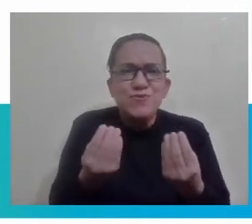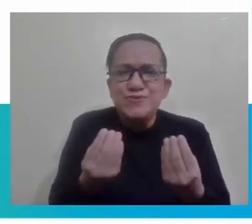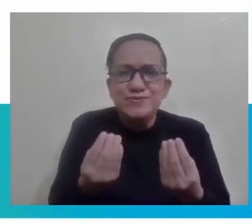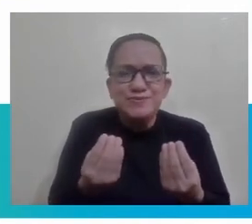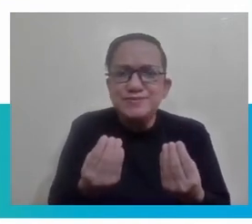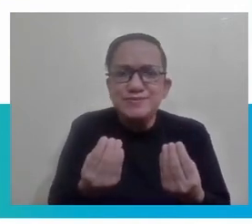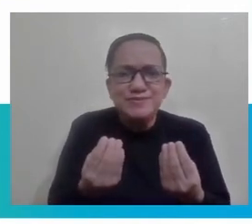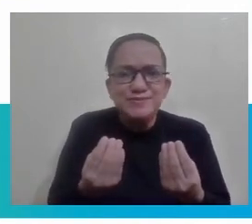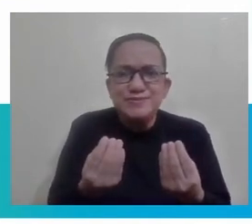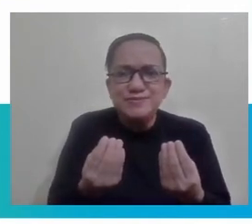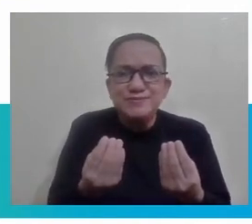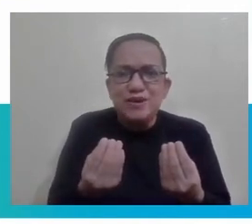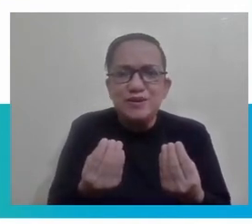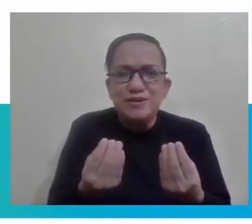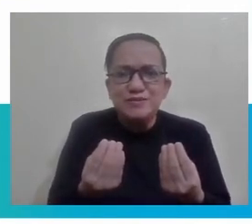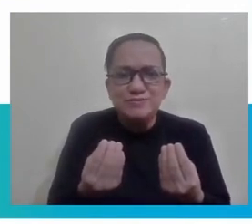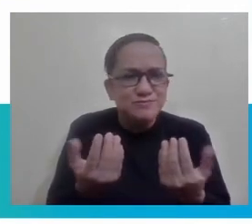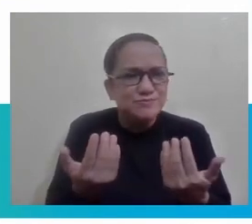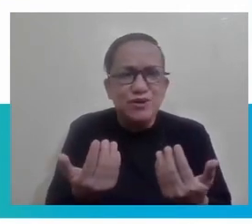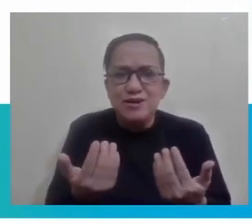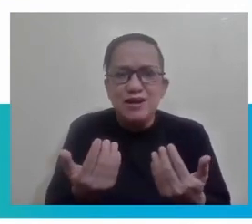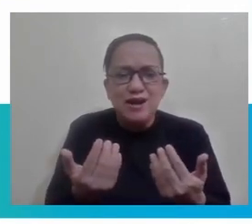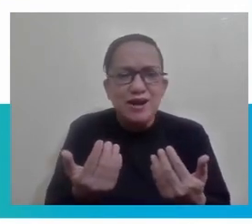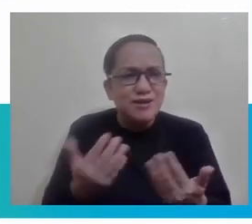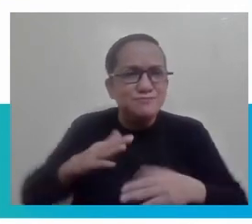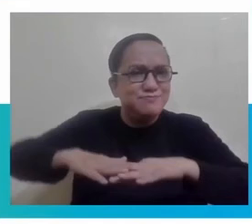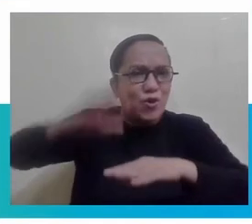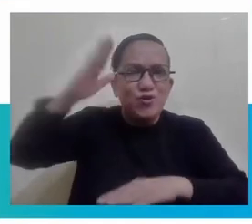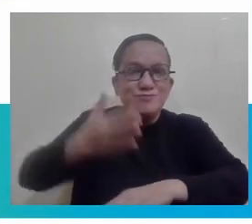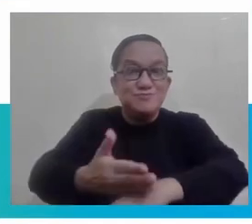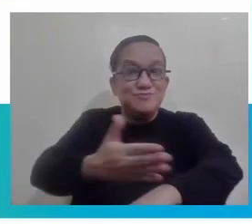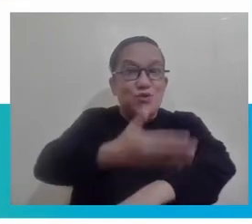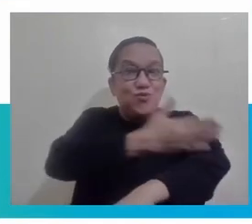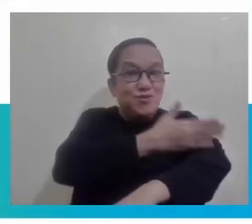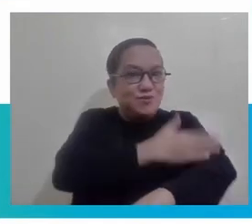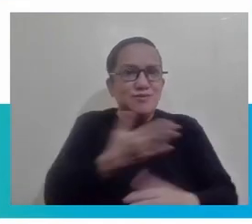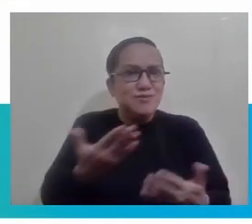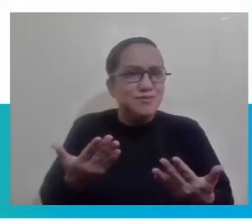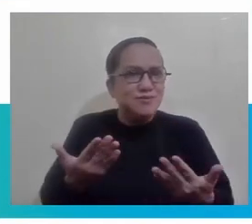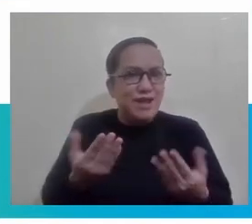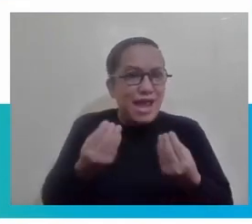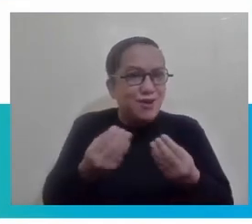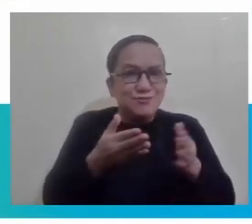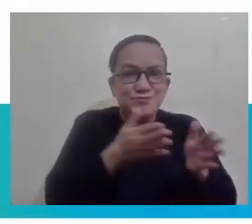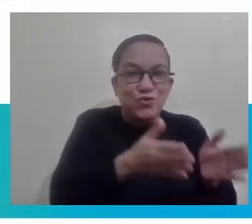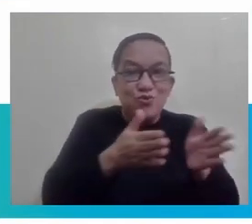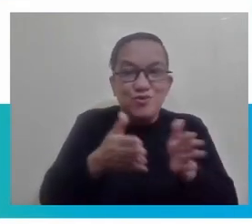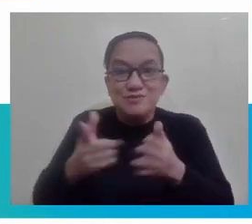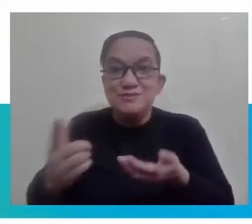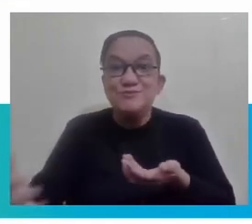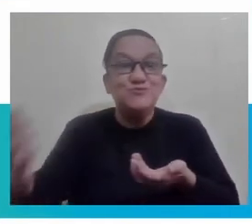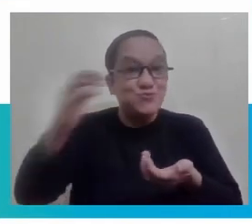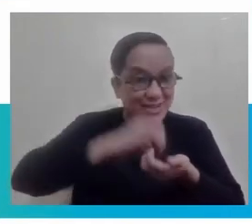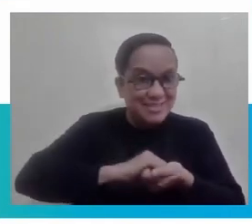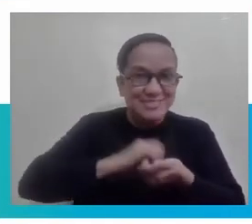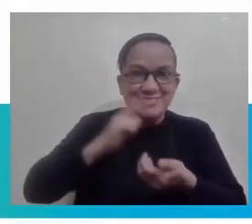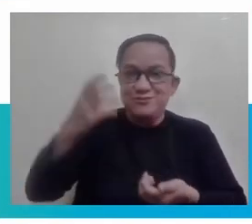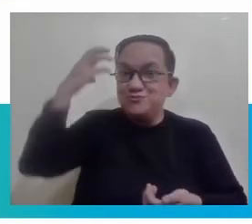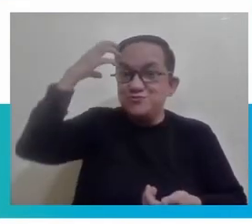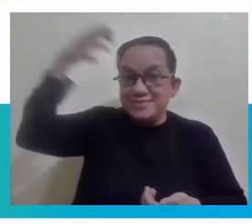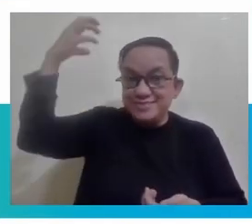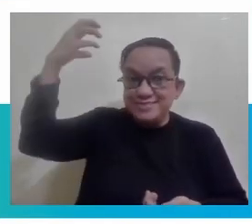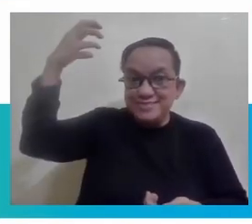are plans 3 to 5 years where we agree with the government what we're going to do and how and what we're going to invest in.